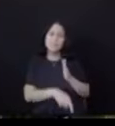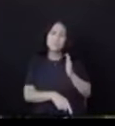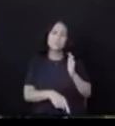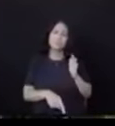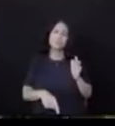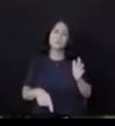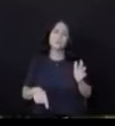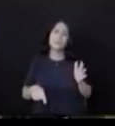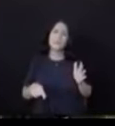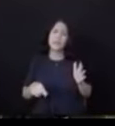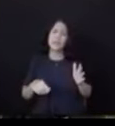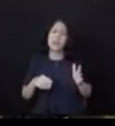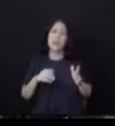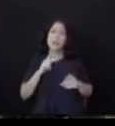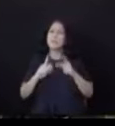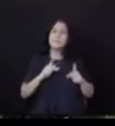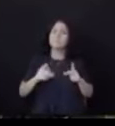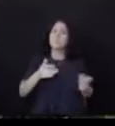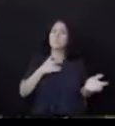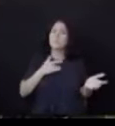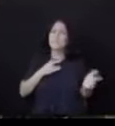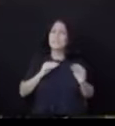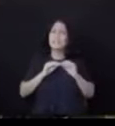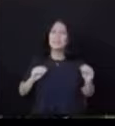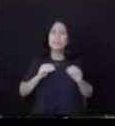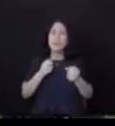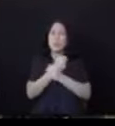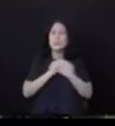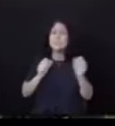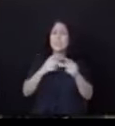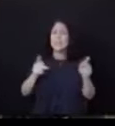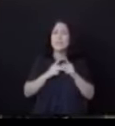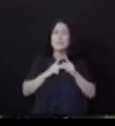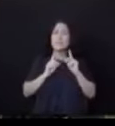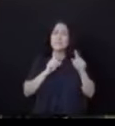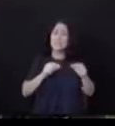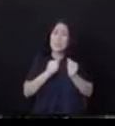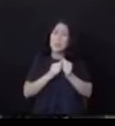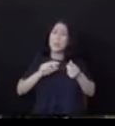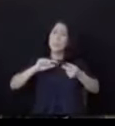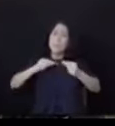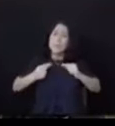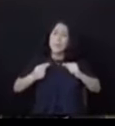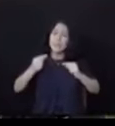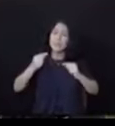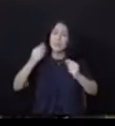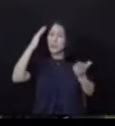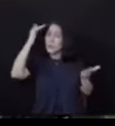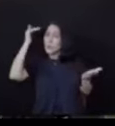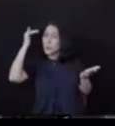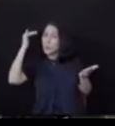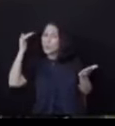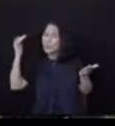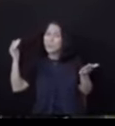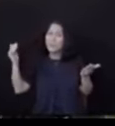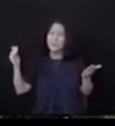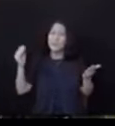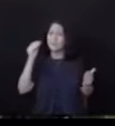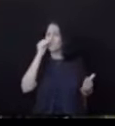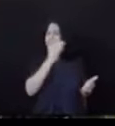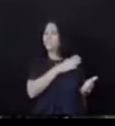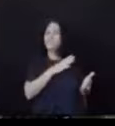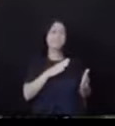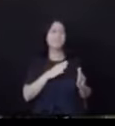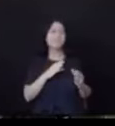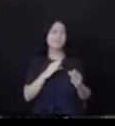those who feel like there's no safe place to turn to with their pain because it's nearly always ignored by the